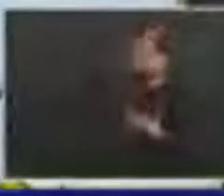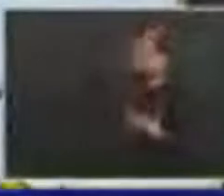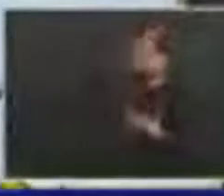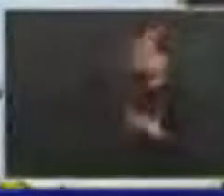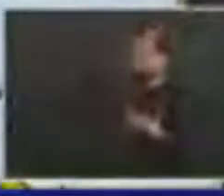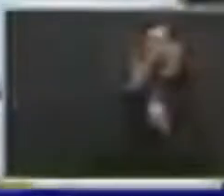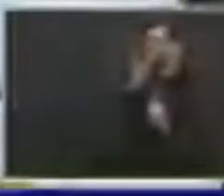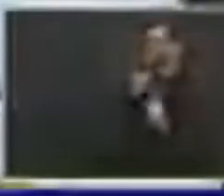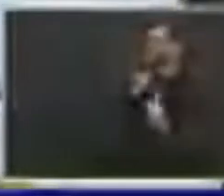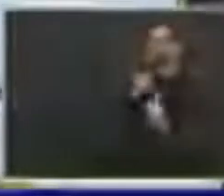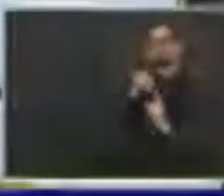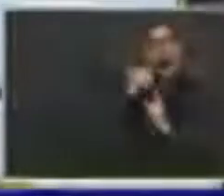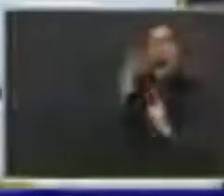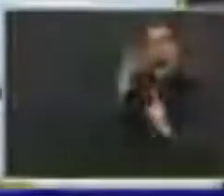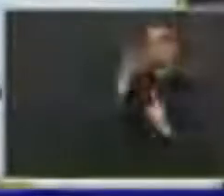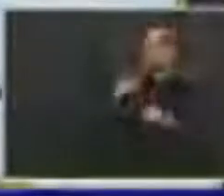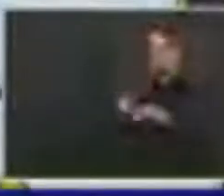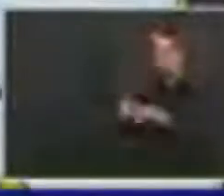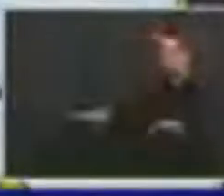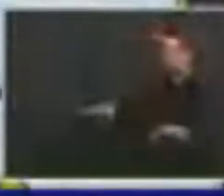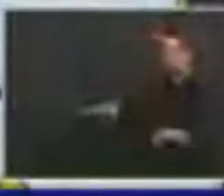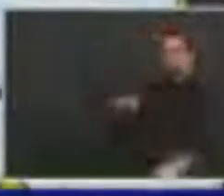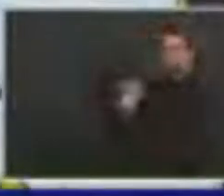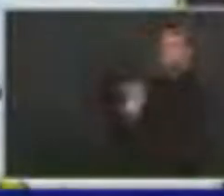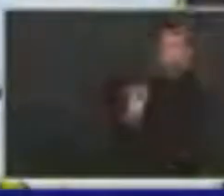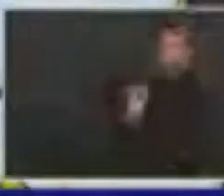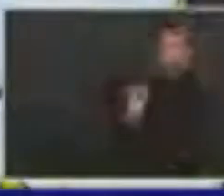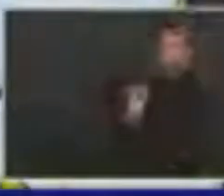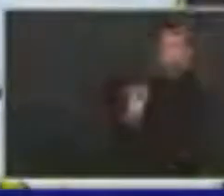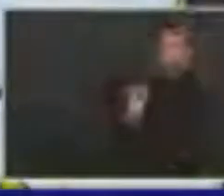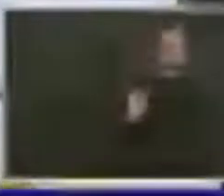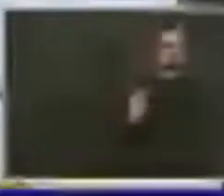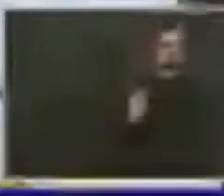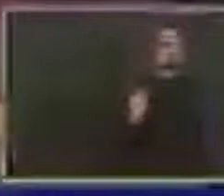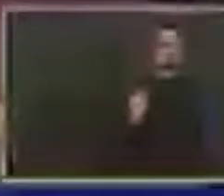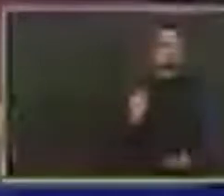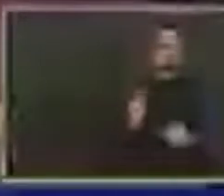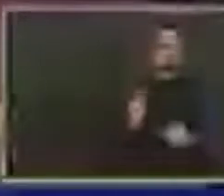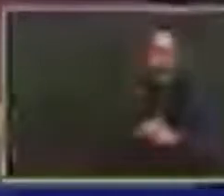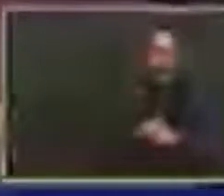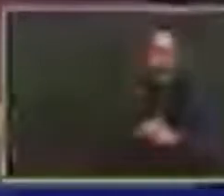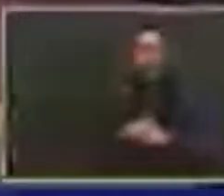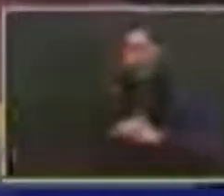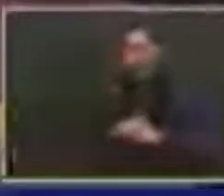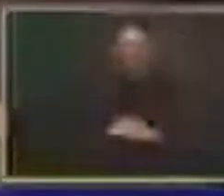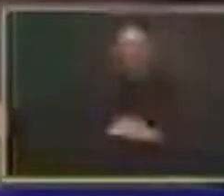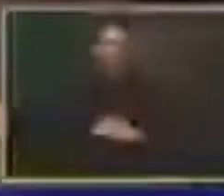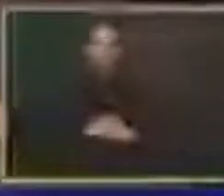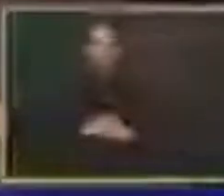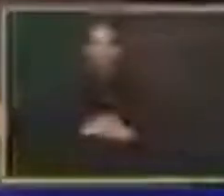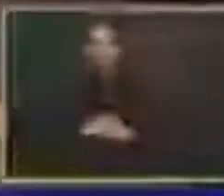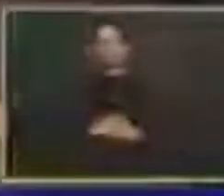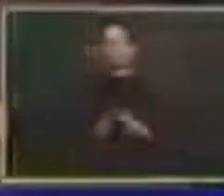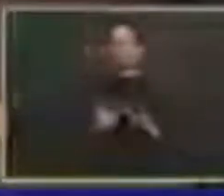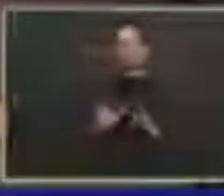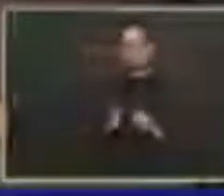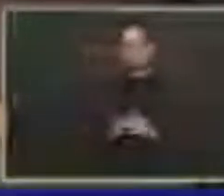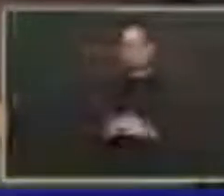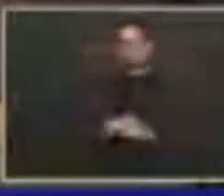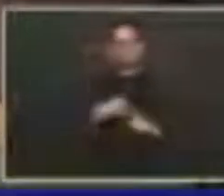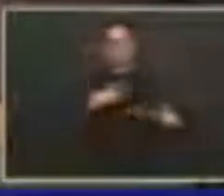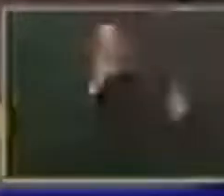wide scale spread. See my comment? And if I could follow